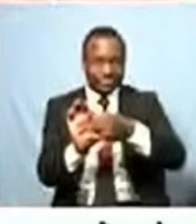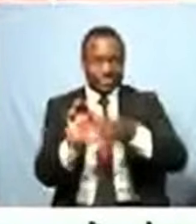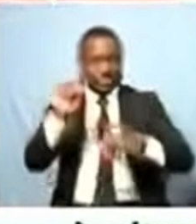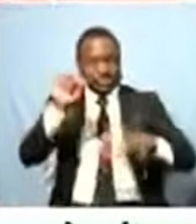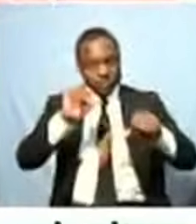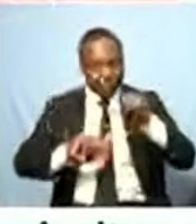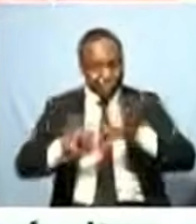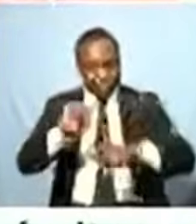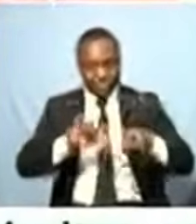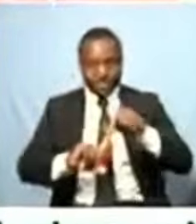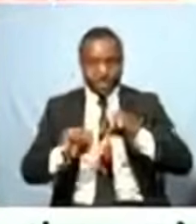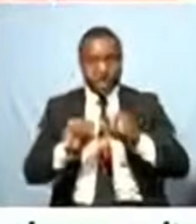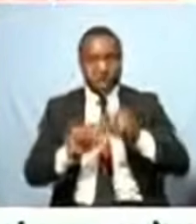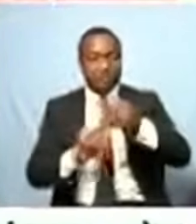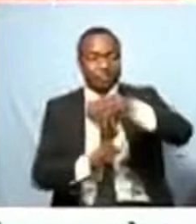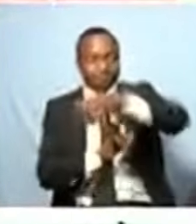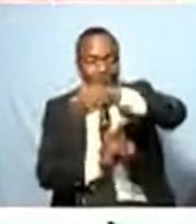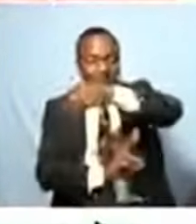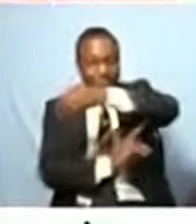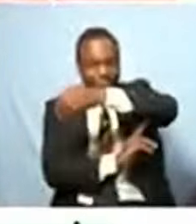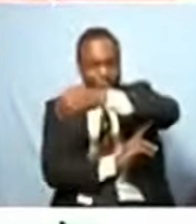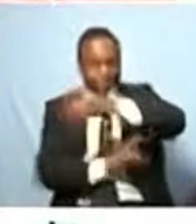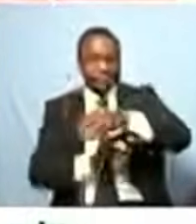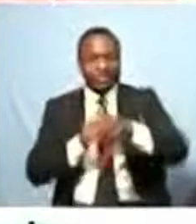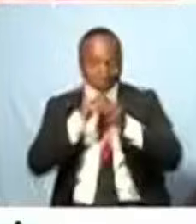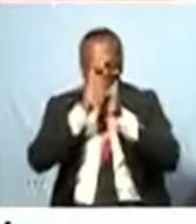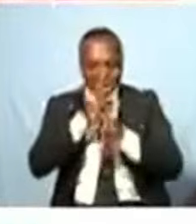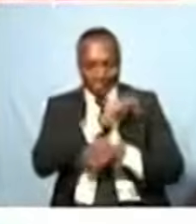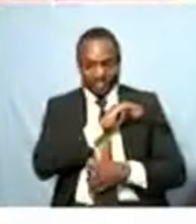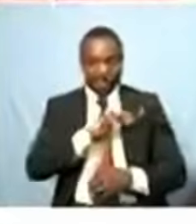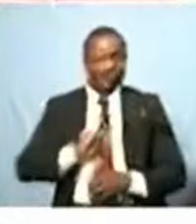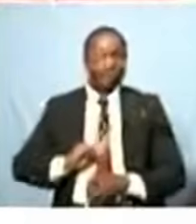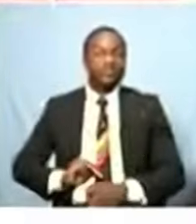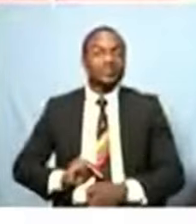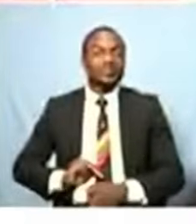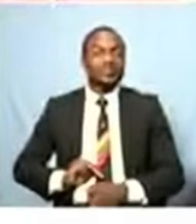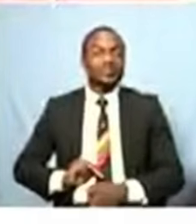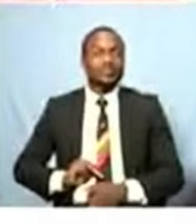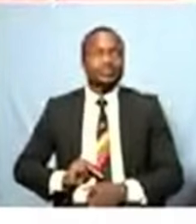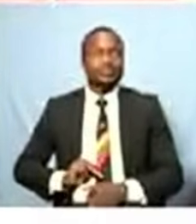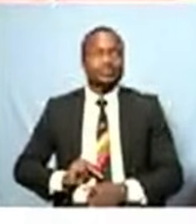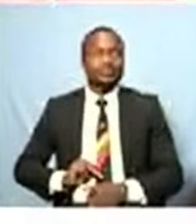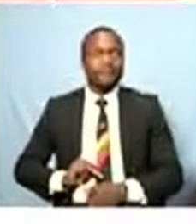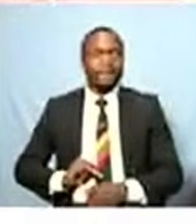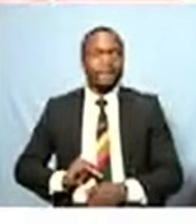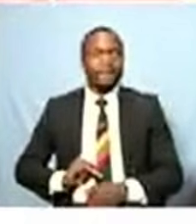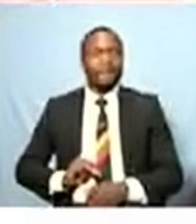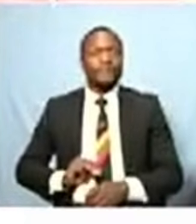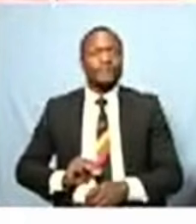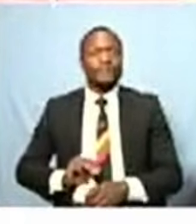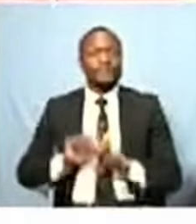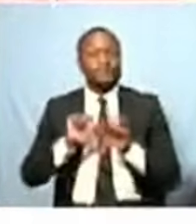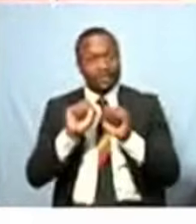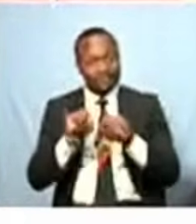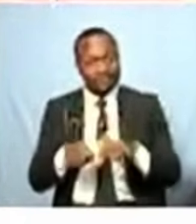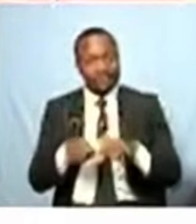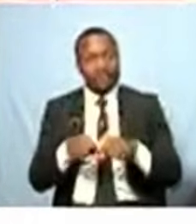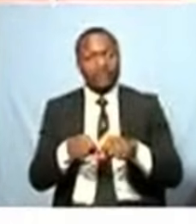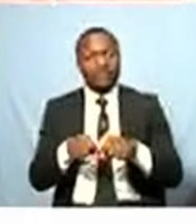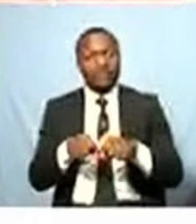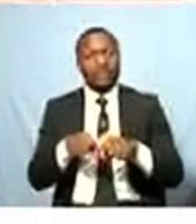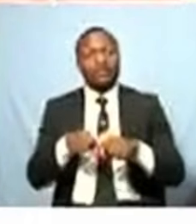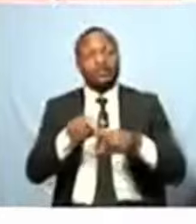assess the crossing point. And the Honourable Member can also lean on the local authority